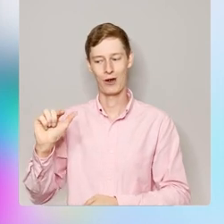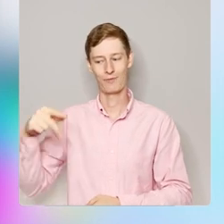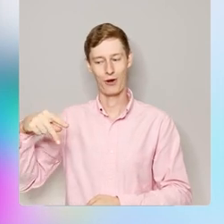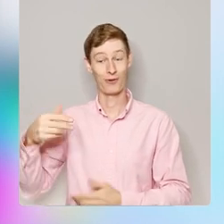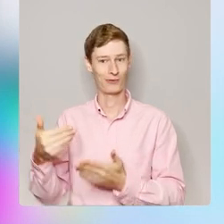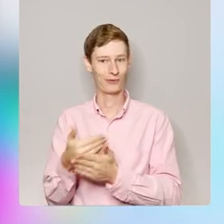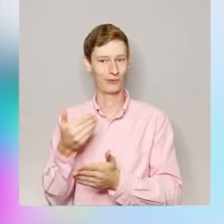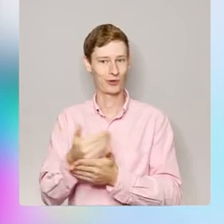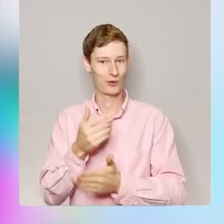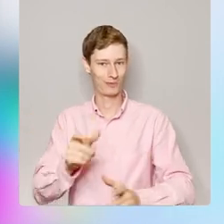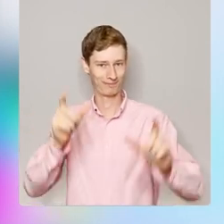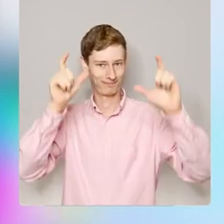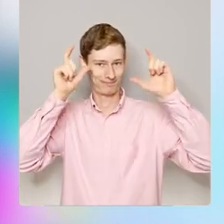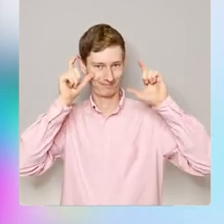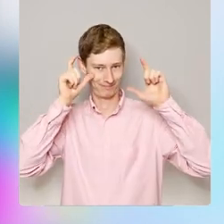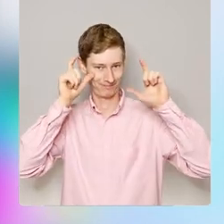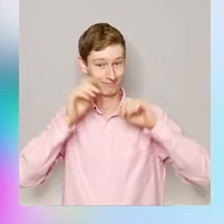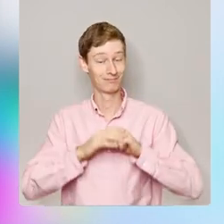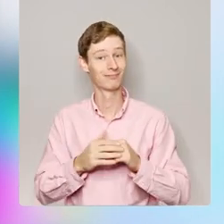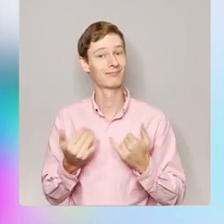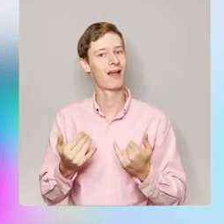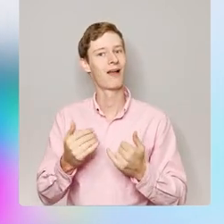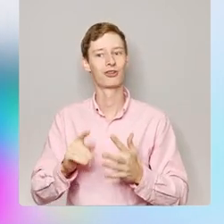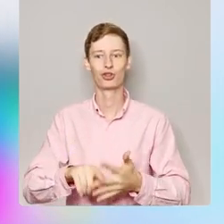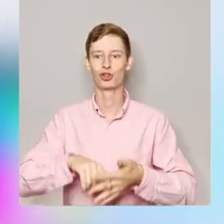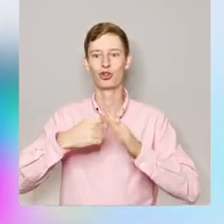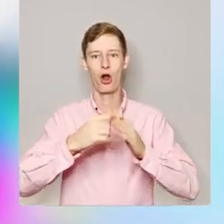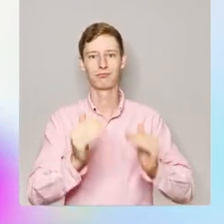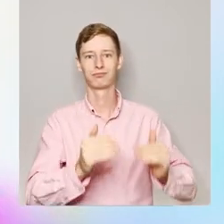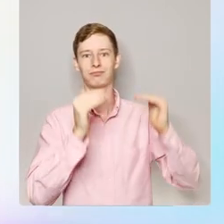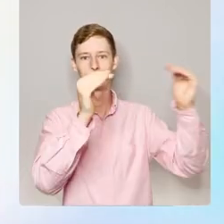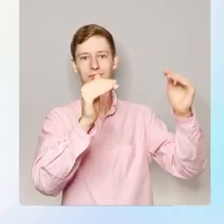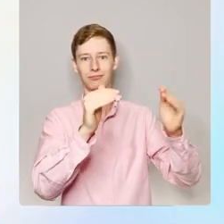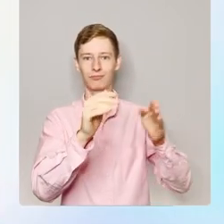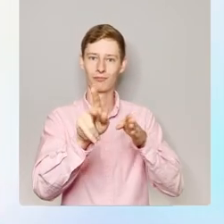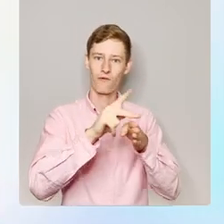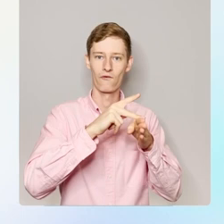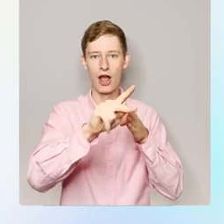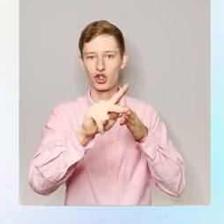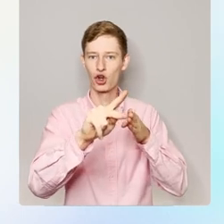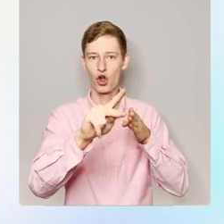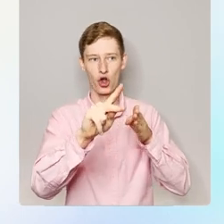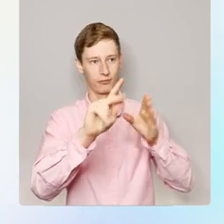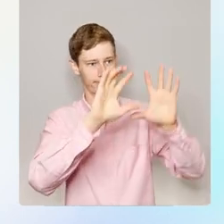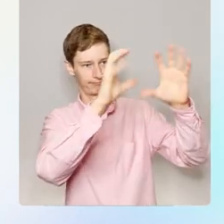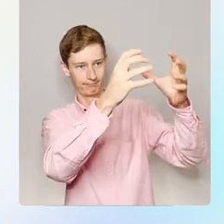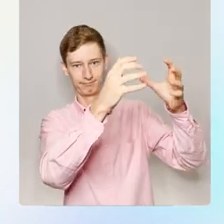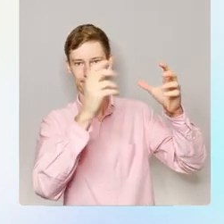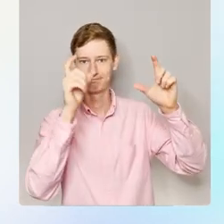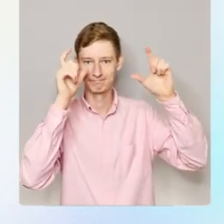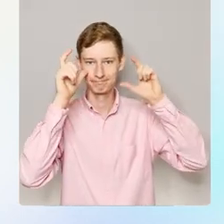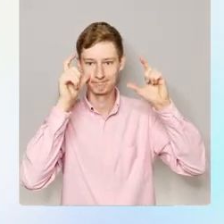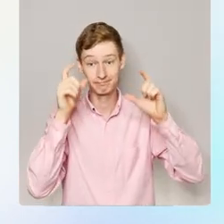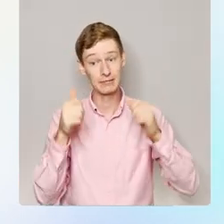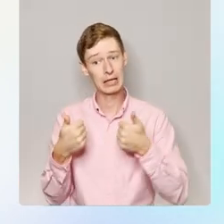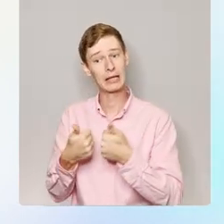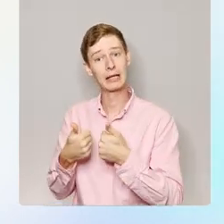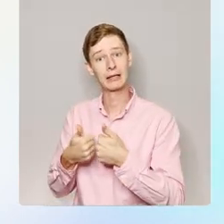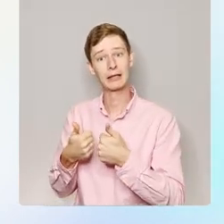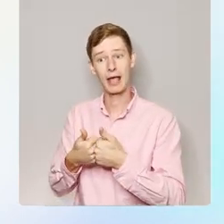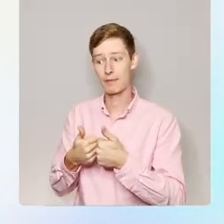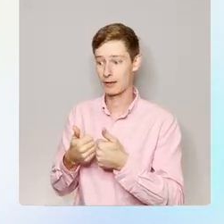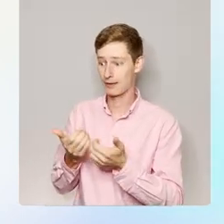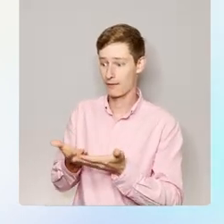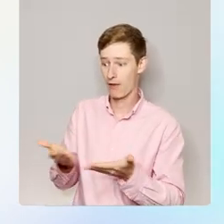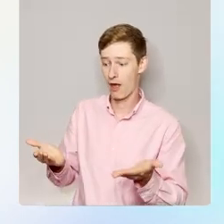MetaQuest Pro. This is a start of our Pro line and a major step towards VR expanding from a gaming device towards a